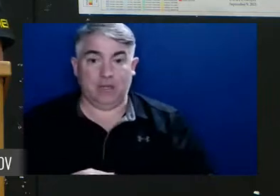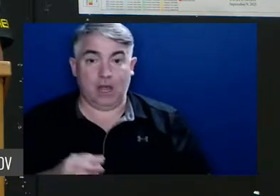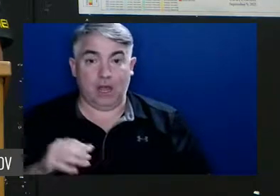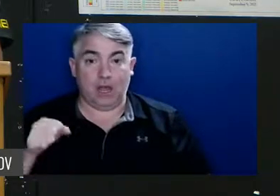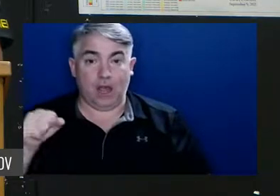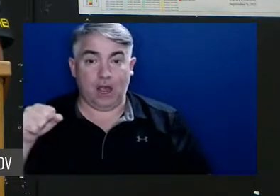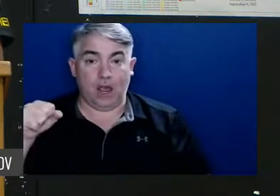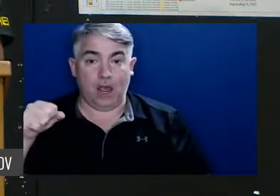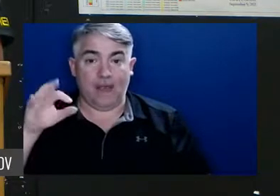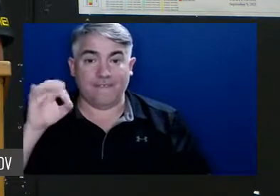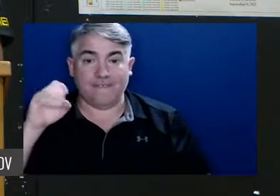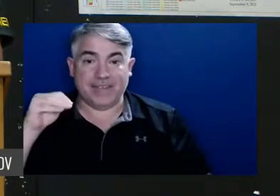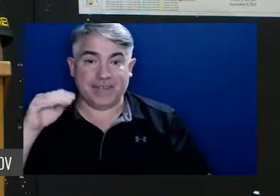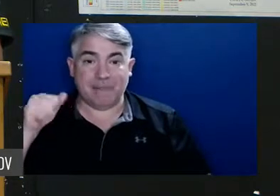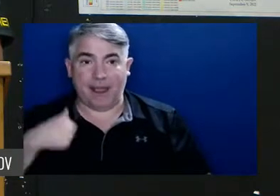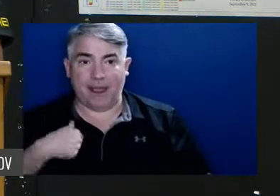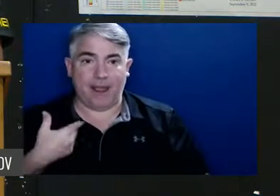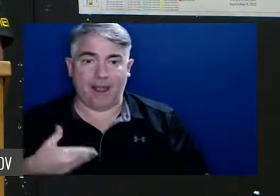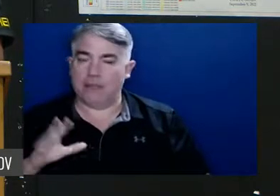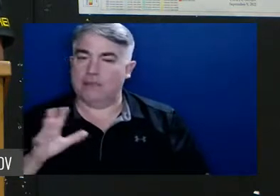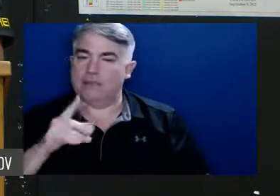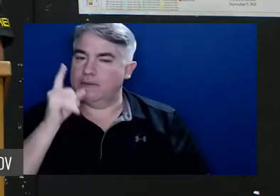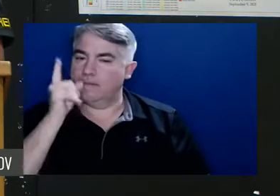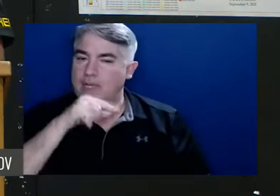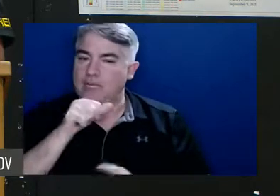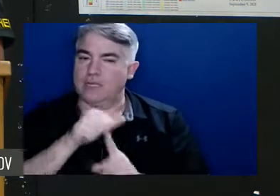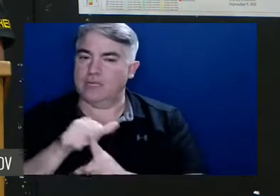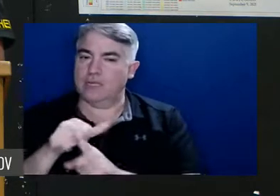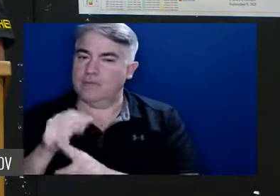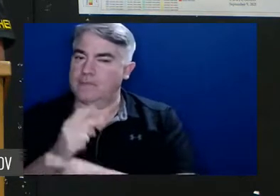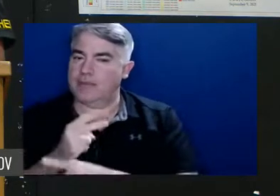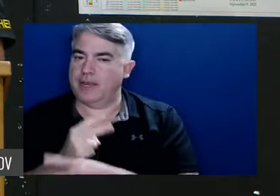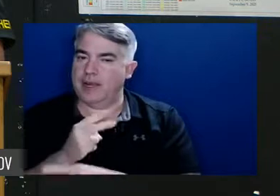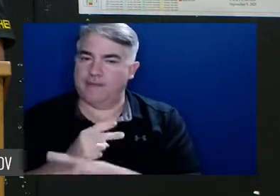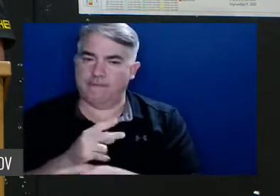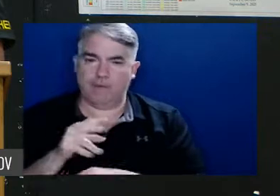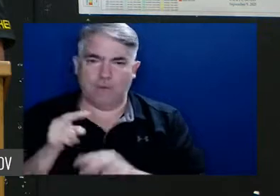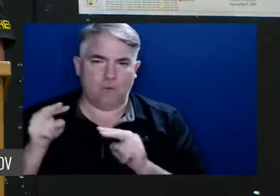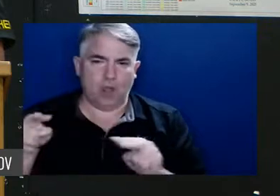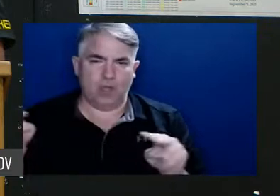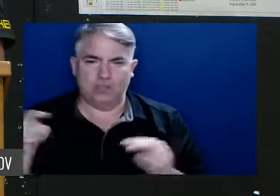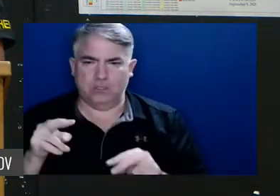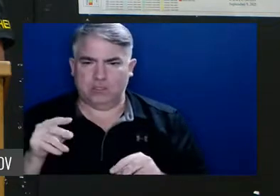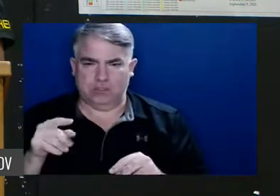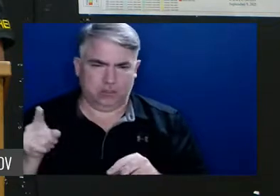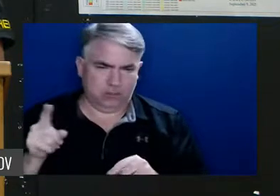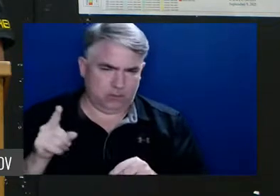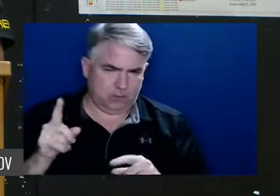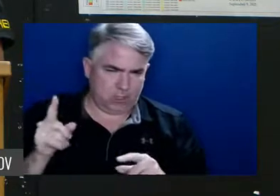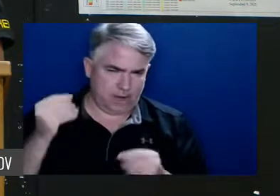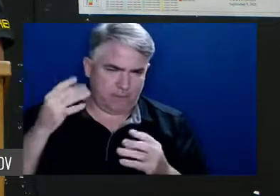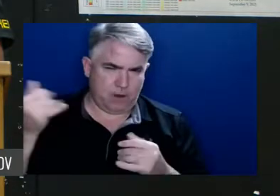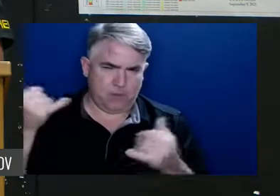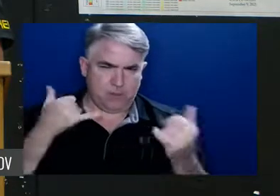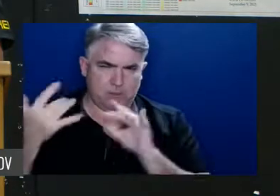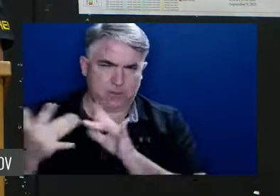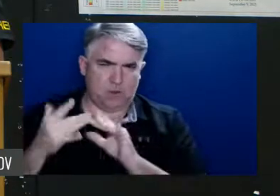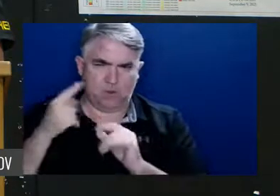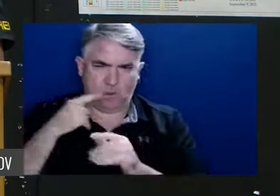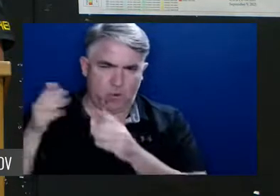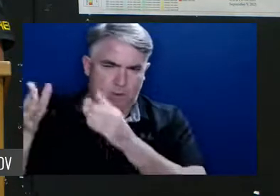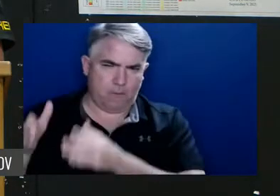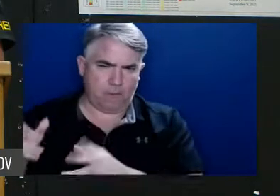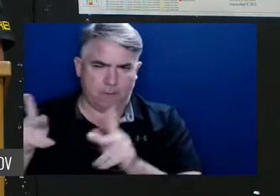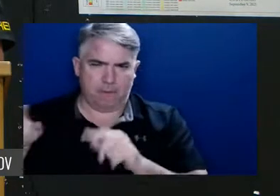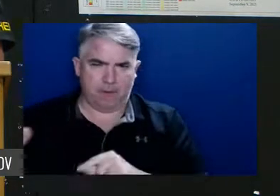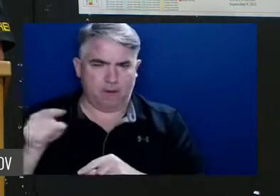for resources, use a vetted website. Either that be our website, plumascounty.us, or going directly to the